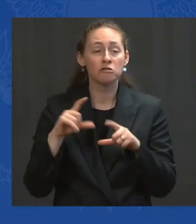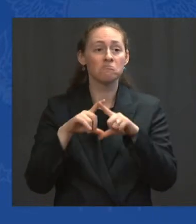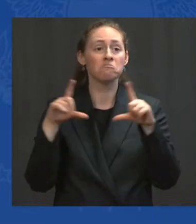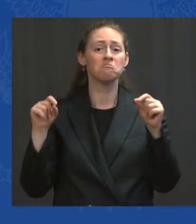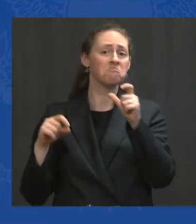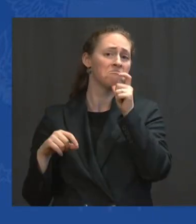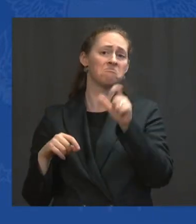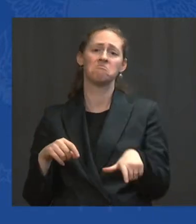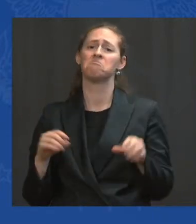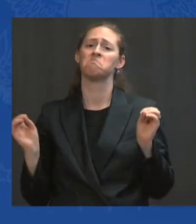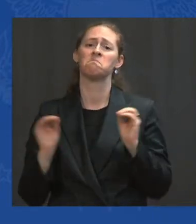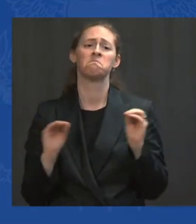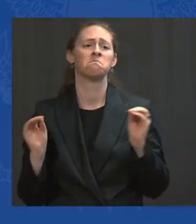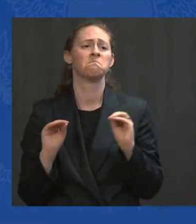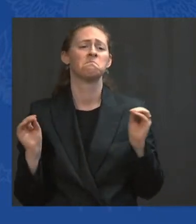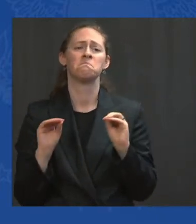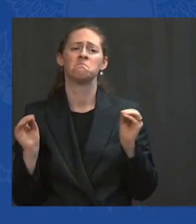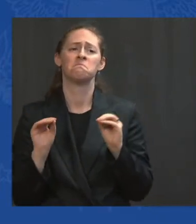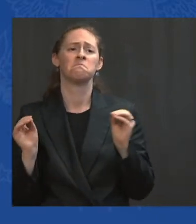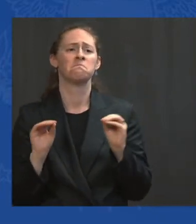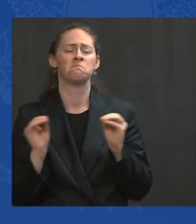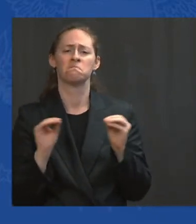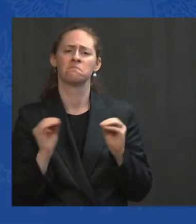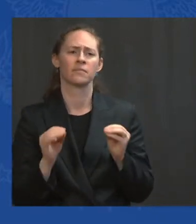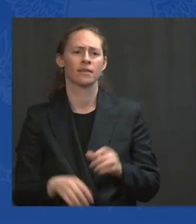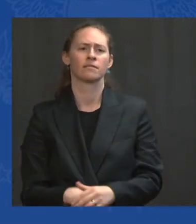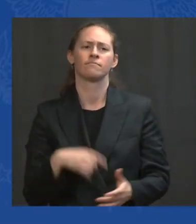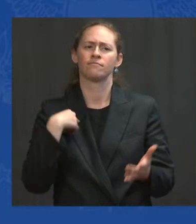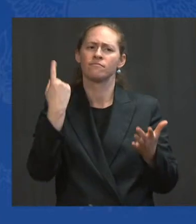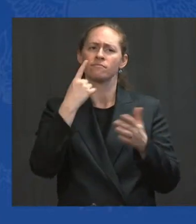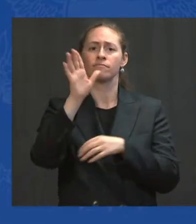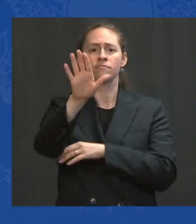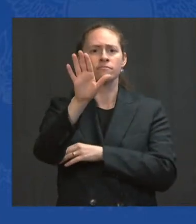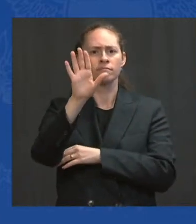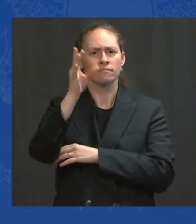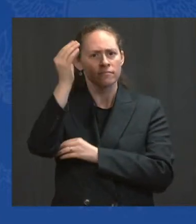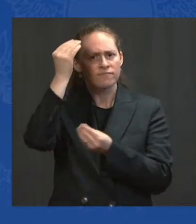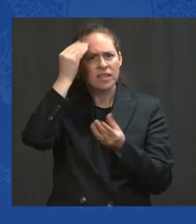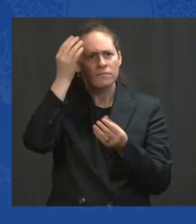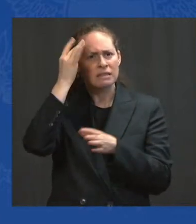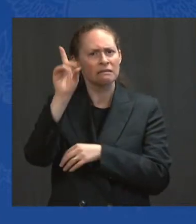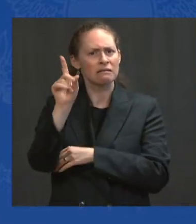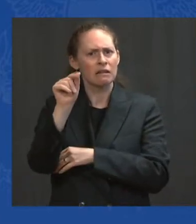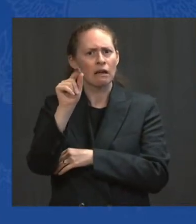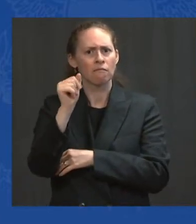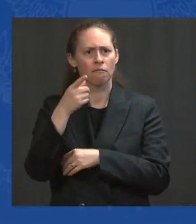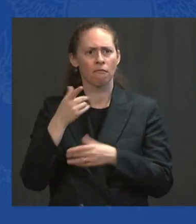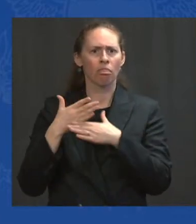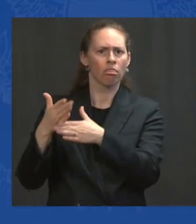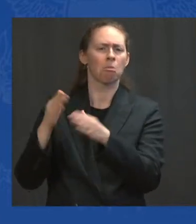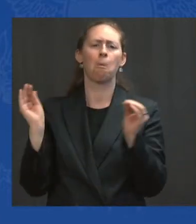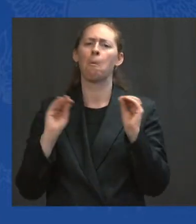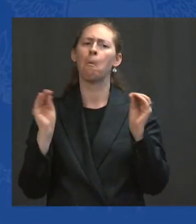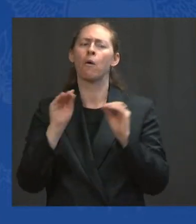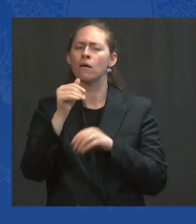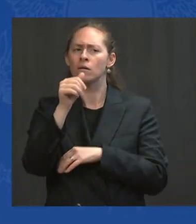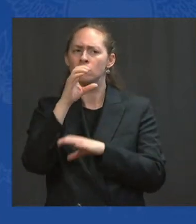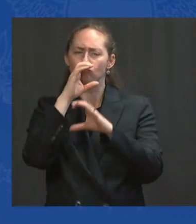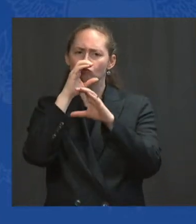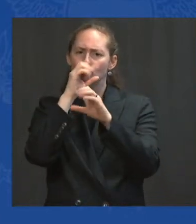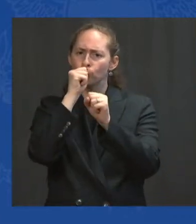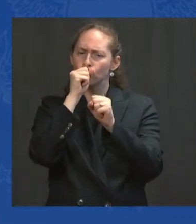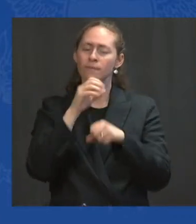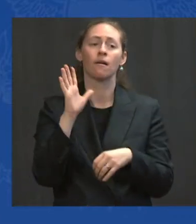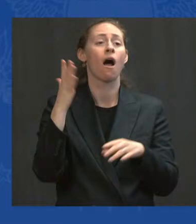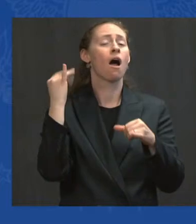we will always commit to maintaining data privacy. And last, but certainly not least, we'll continue to